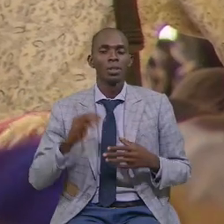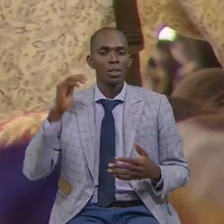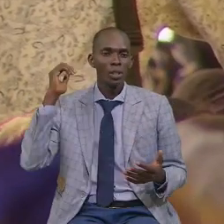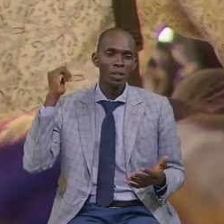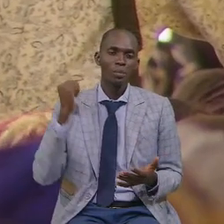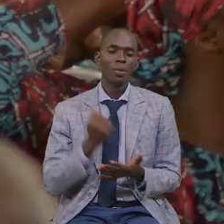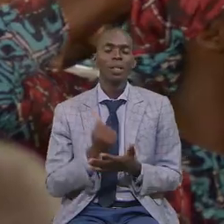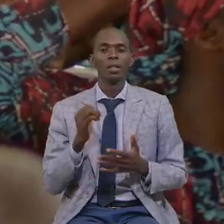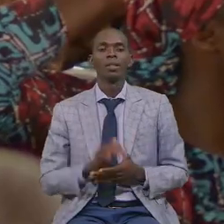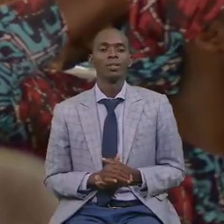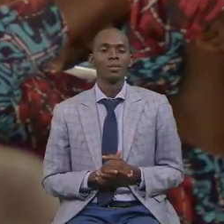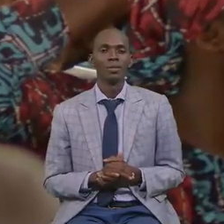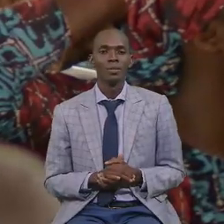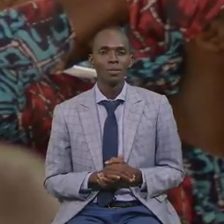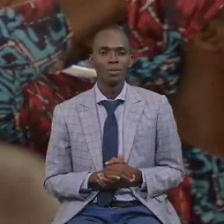Amen.